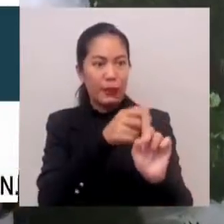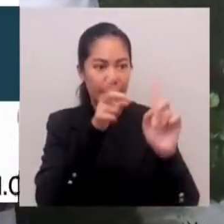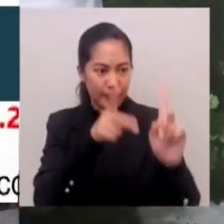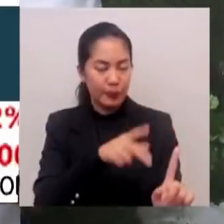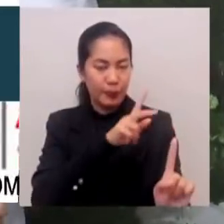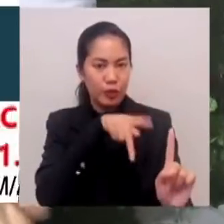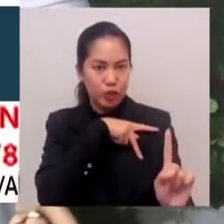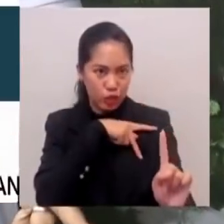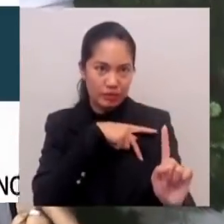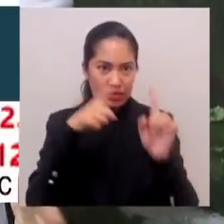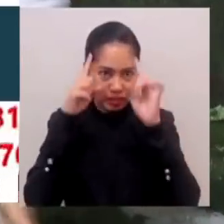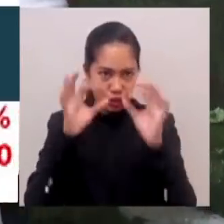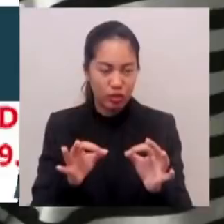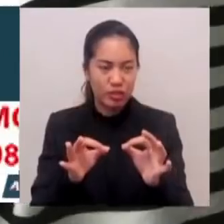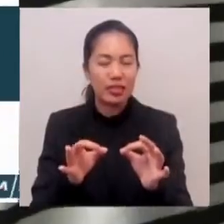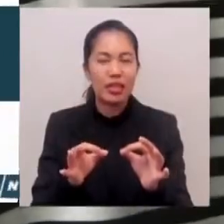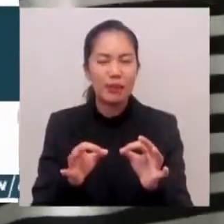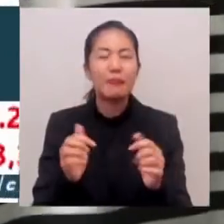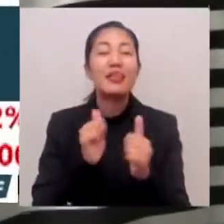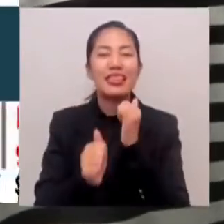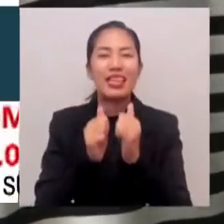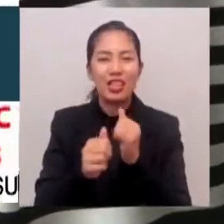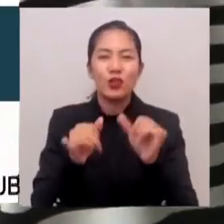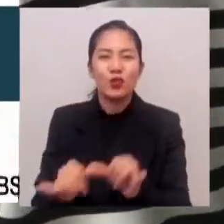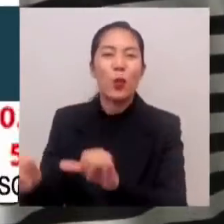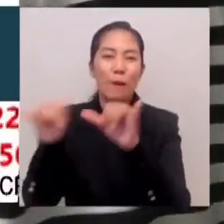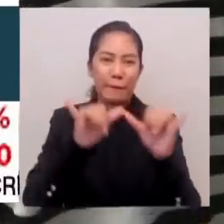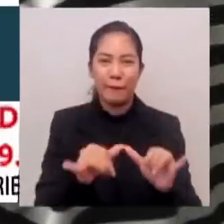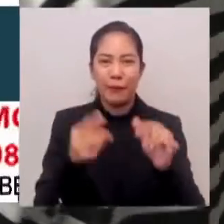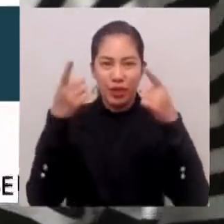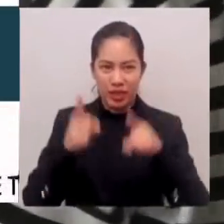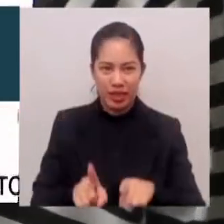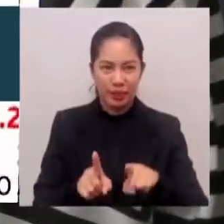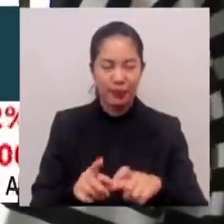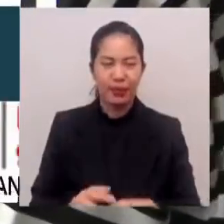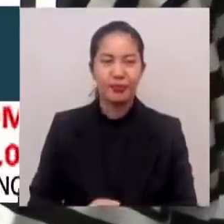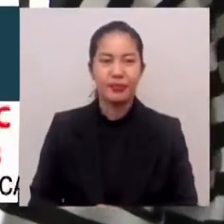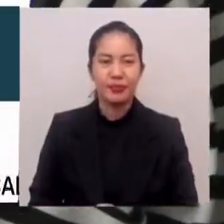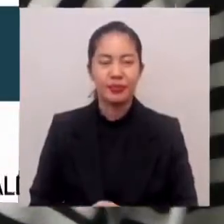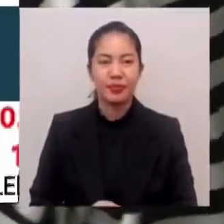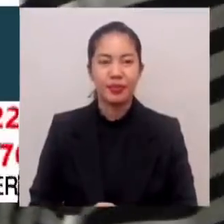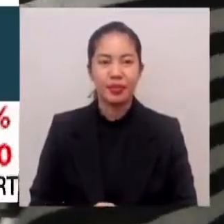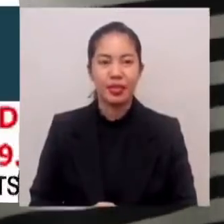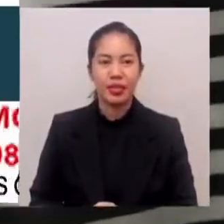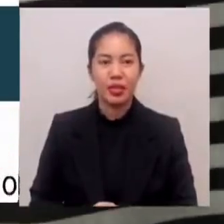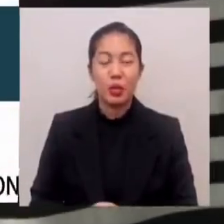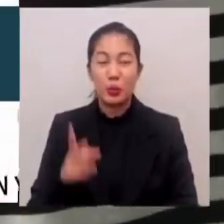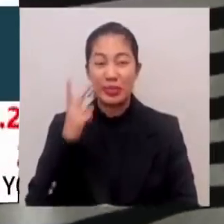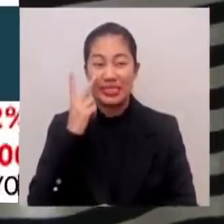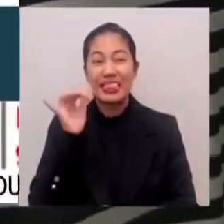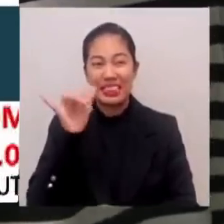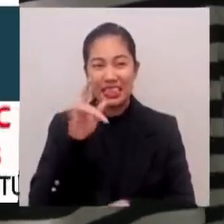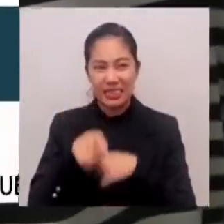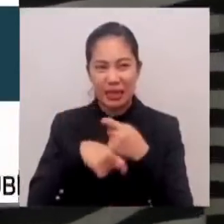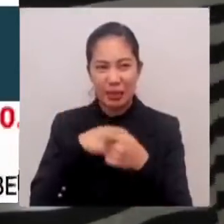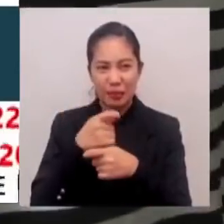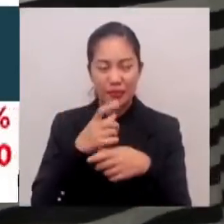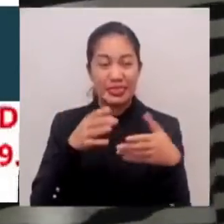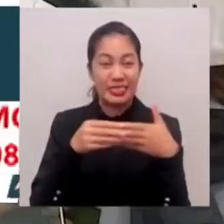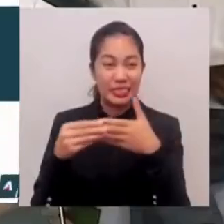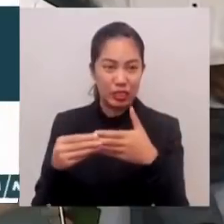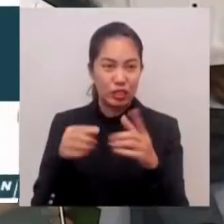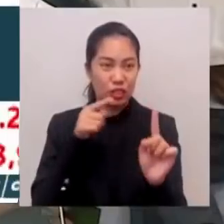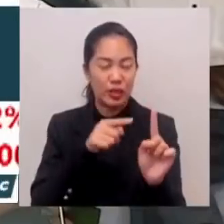So we can say, of course, it somehow gives us a peek of the kind of leadership that Mayor Isko